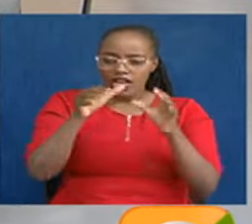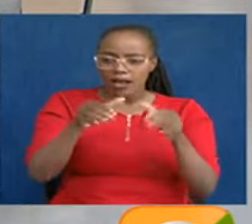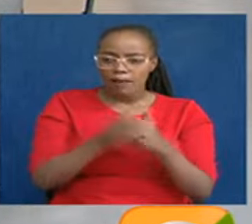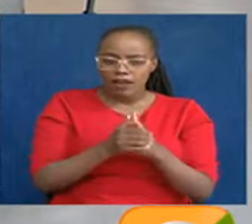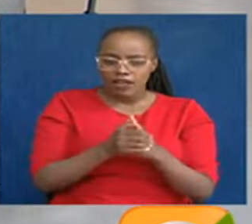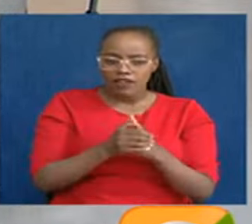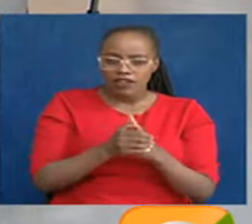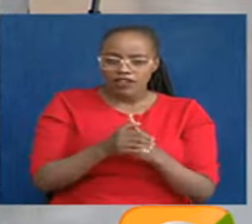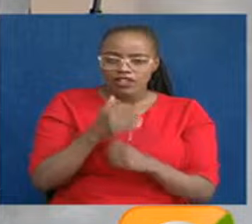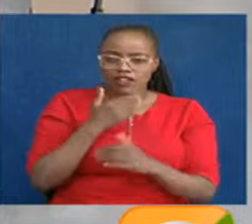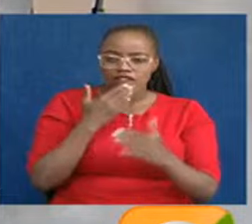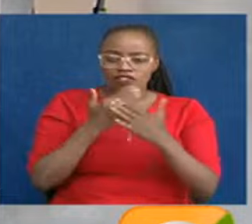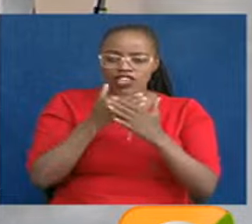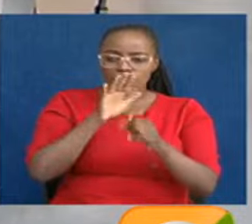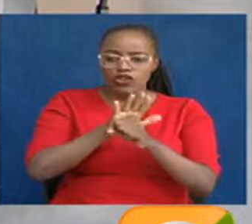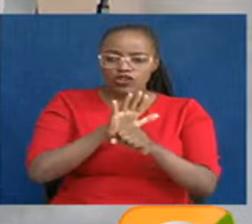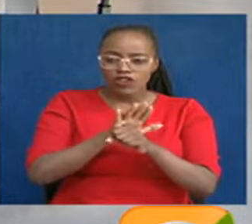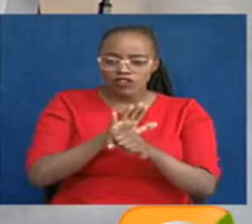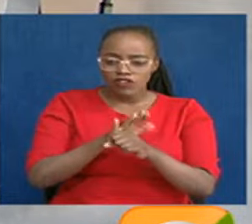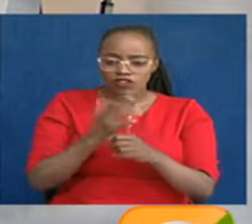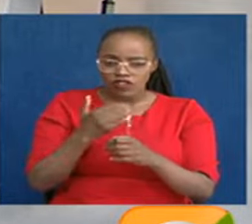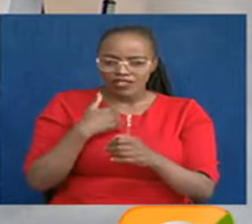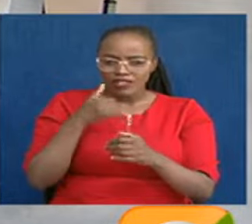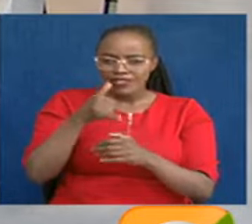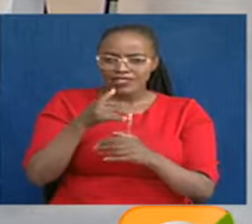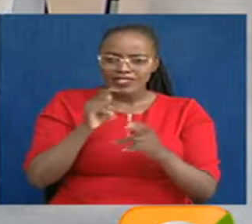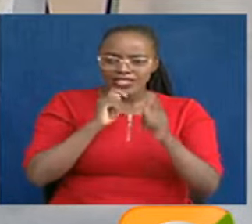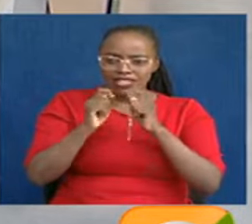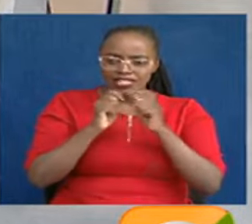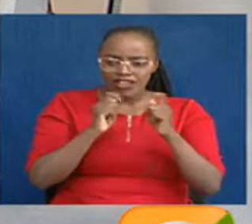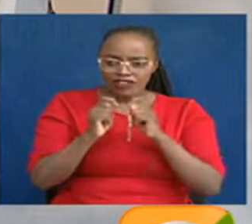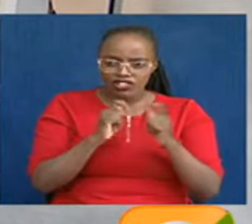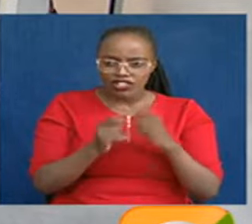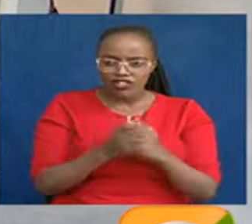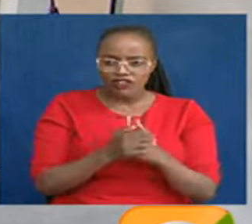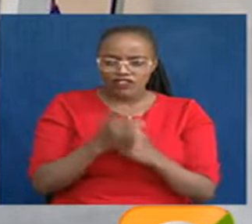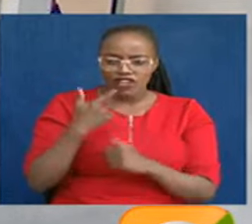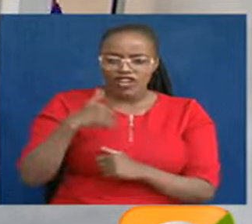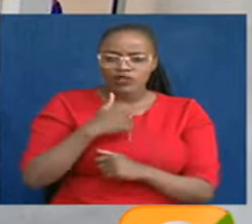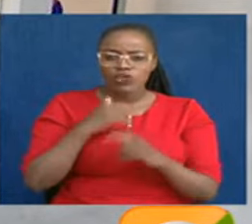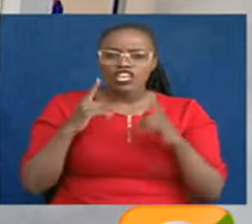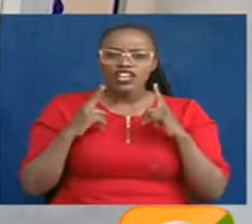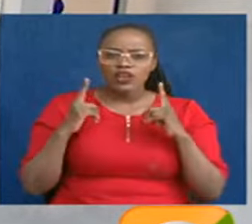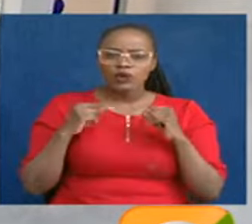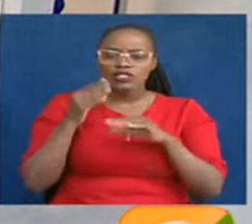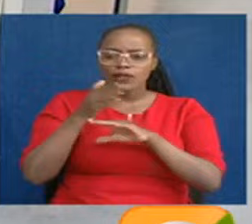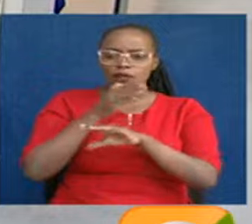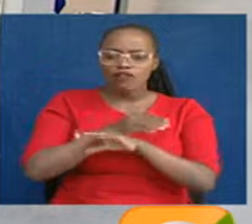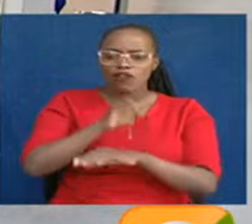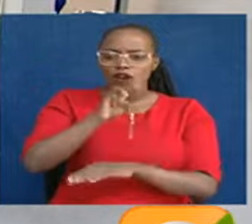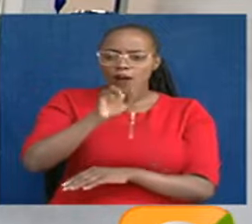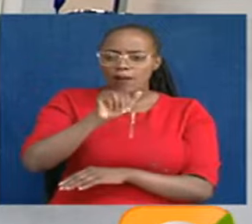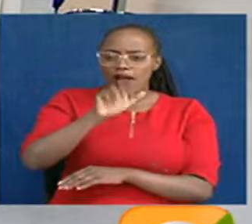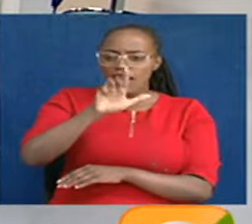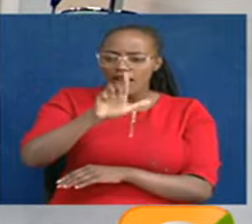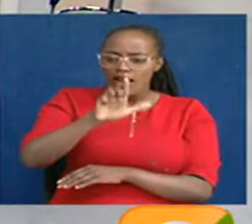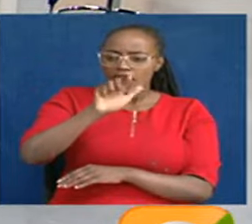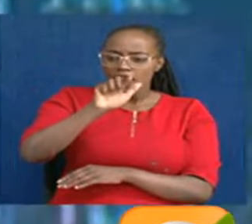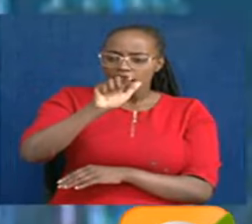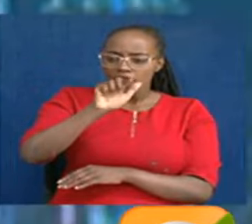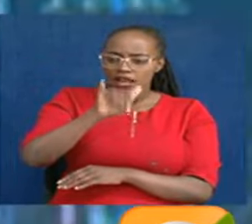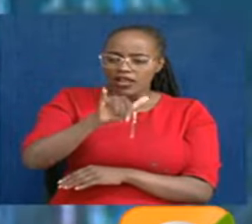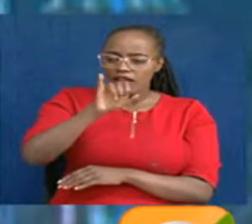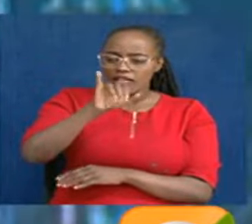Thank you very much for having me in this interview. We've hosted the Malaysian business